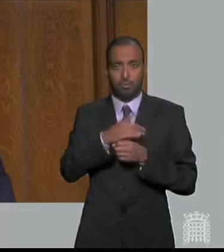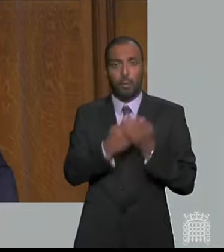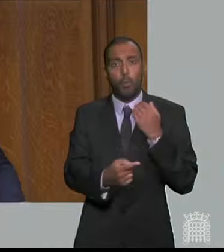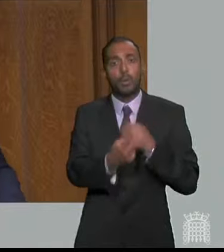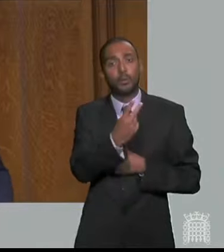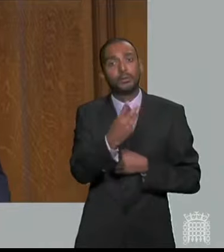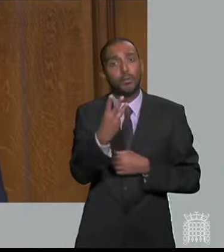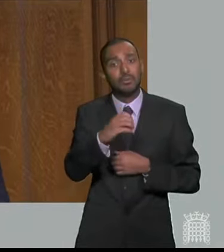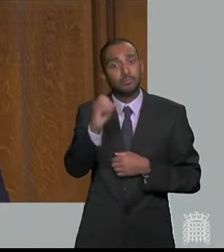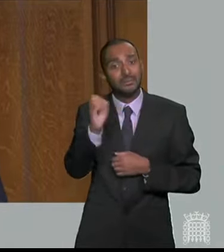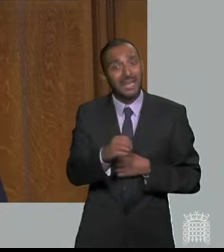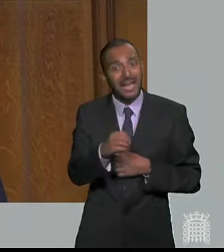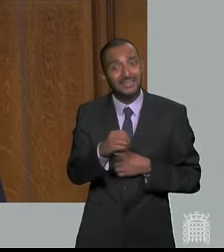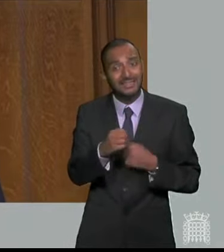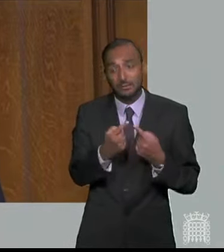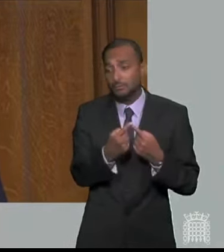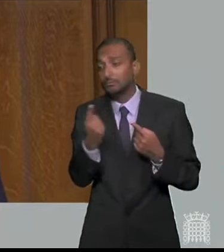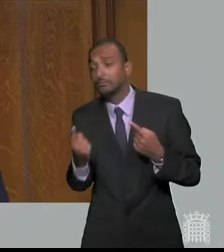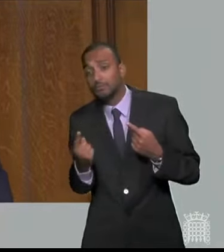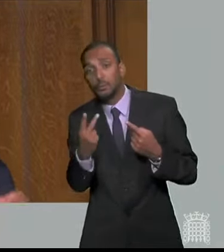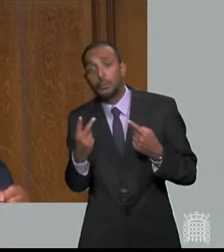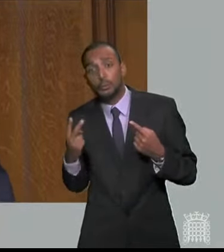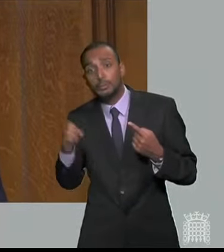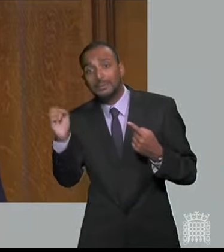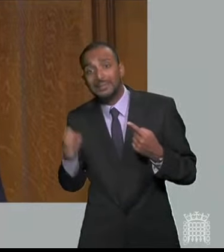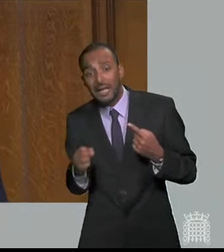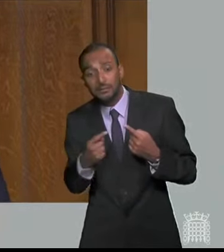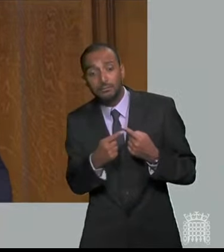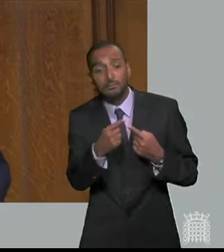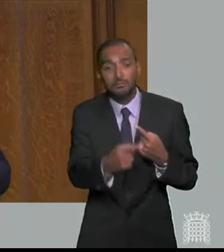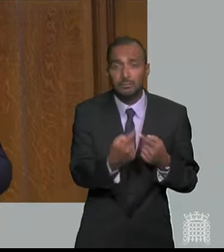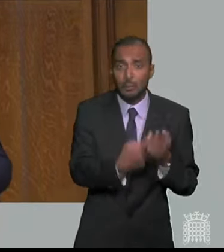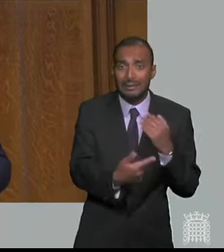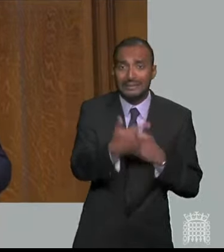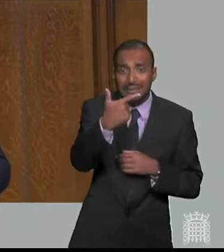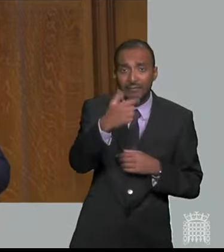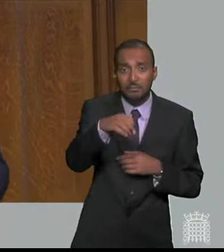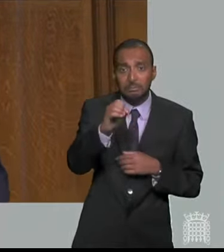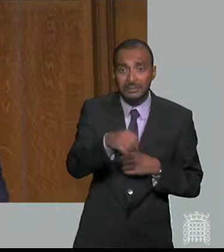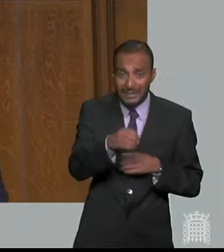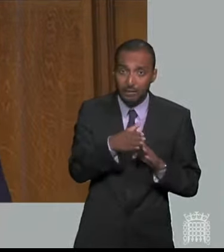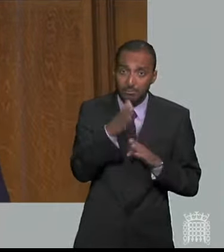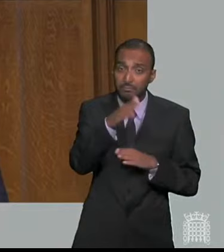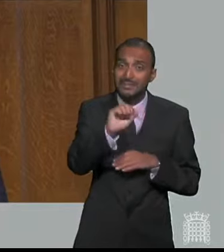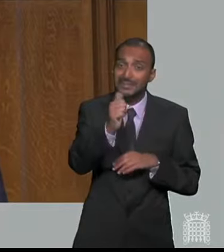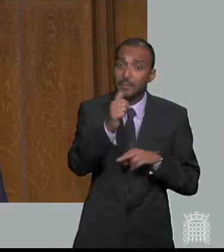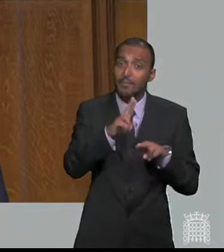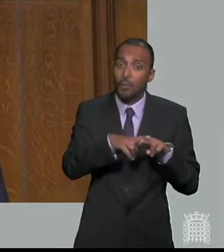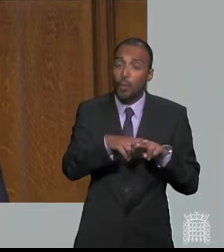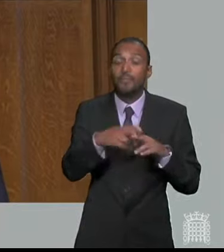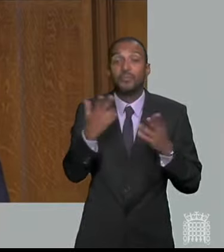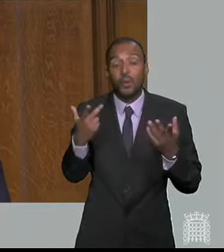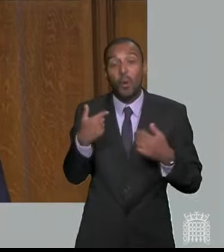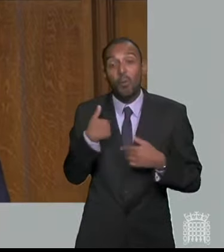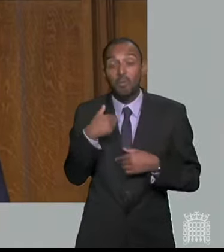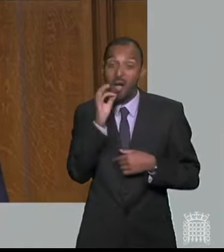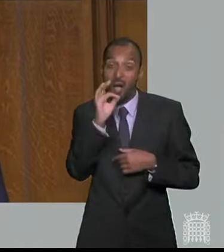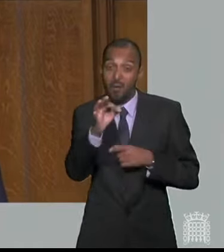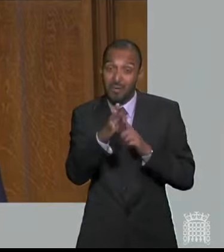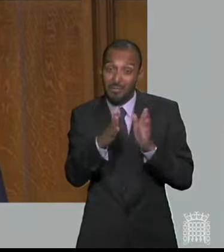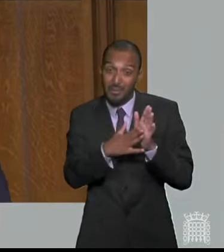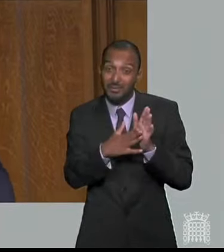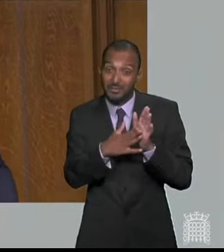in Clown 22%, and in Shirebrook it's 7%. So will the Prime Minister join me in thanking the Redhill